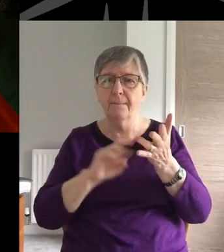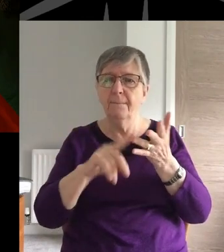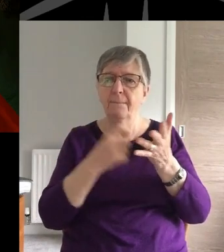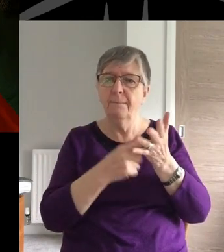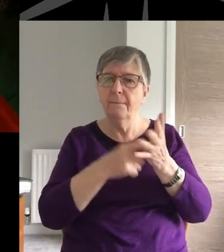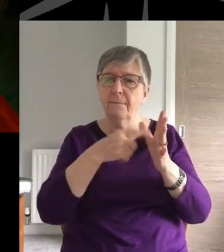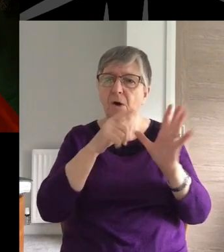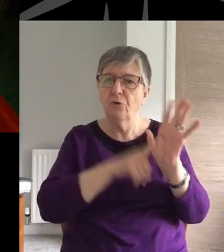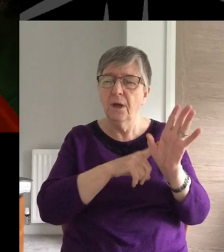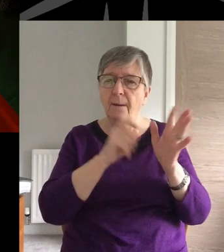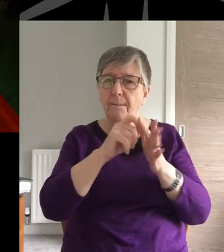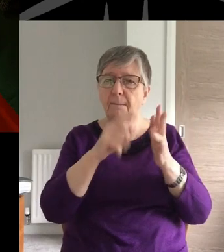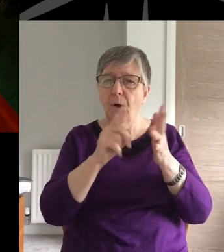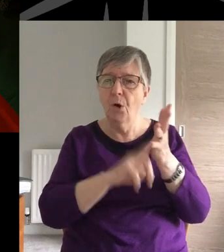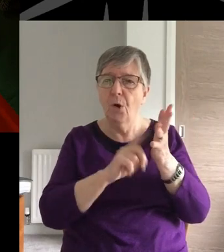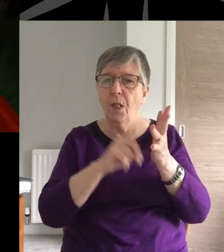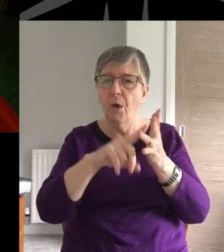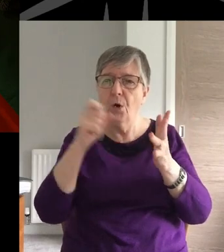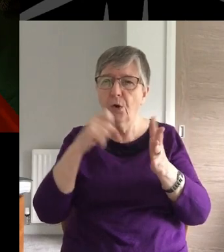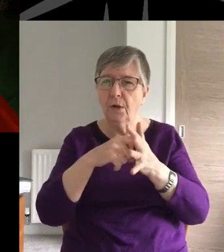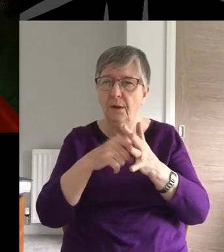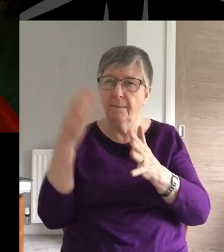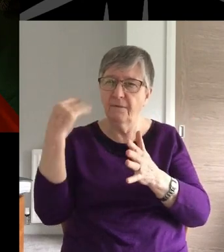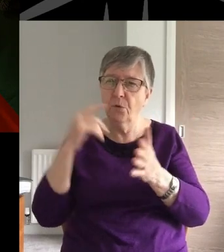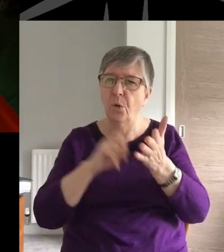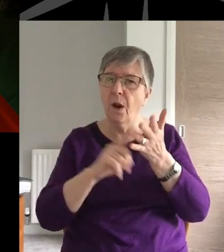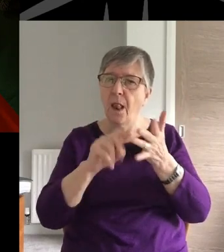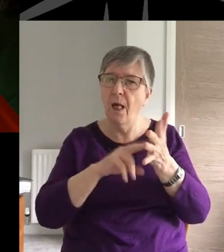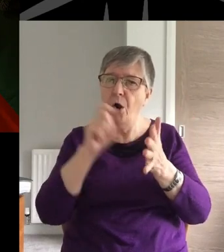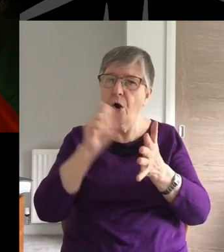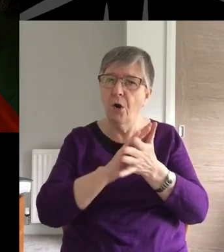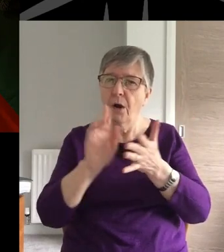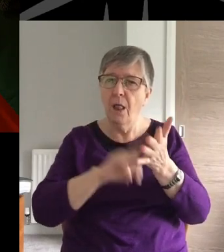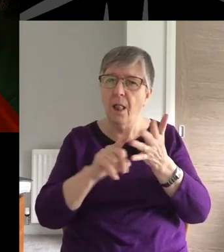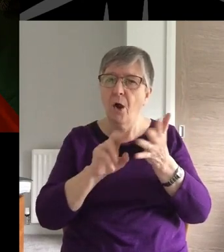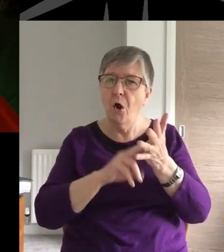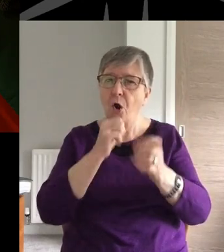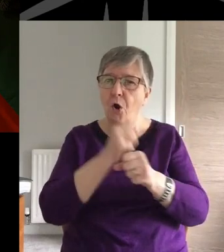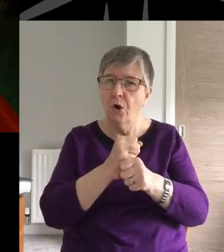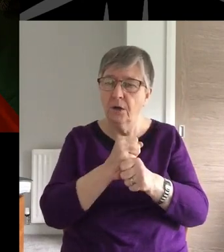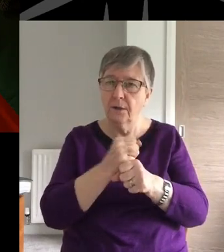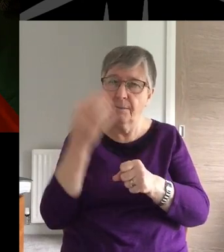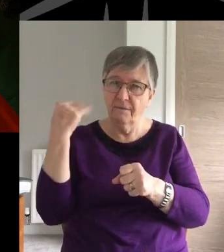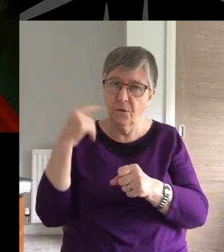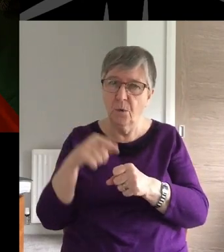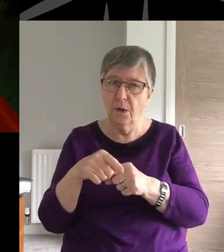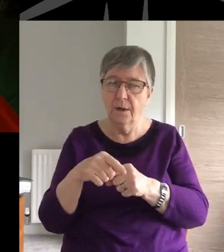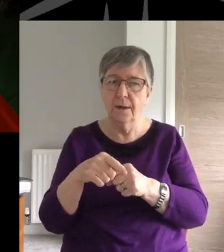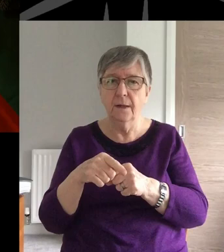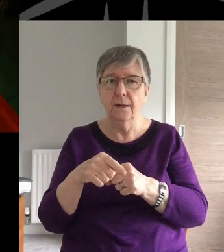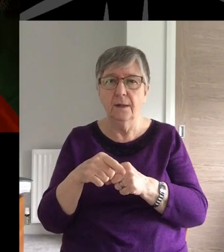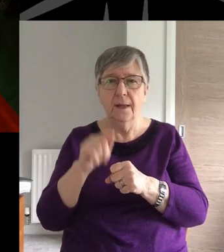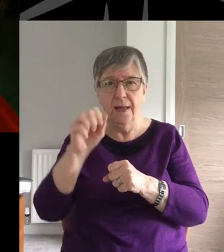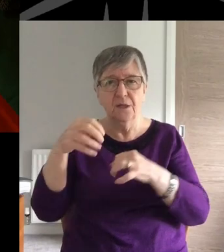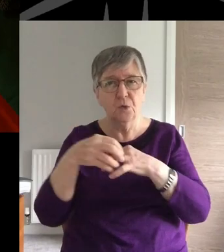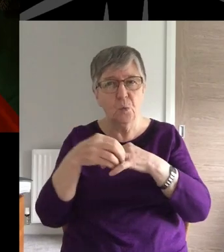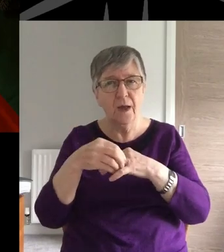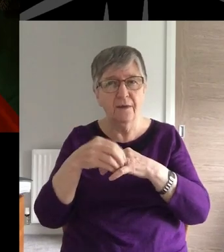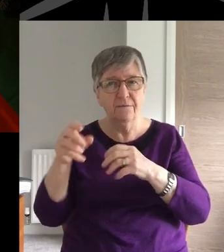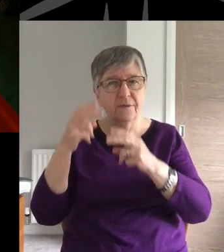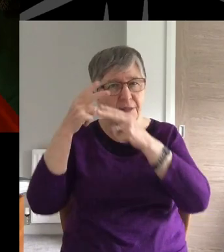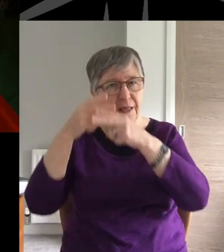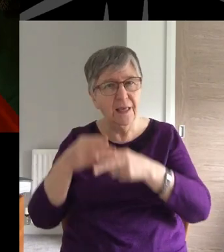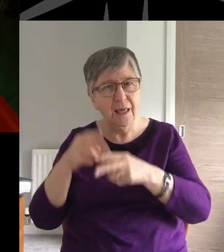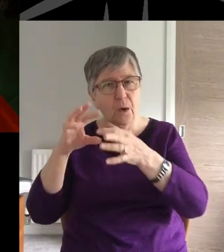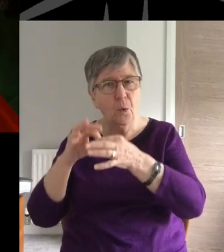formerly of Loch Long, but more recently been living in Kelvin Drive, and his wife Anne, one of our elders, is in the care home at White Hills.